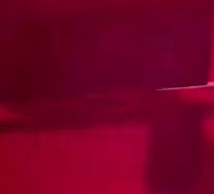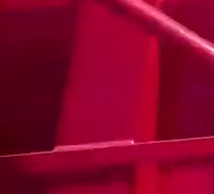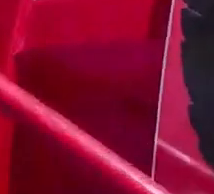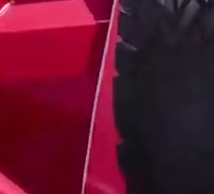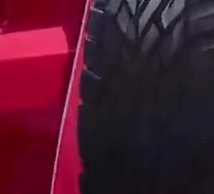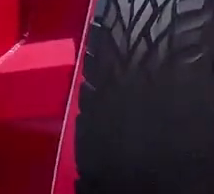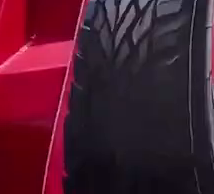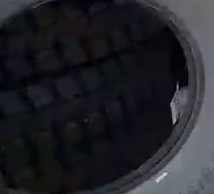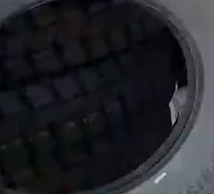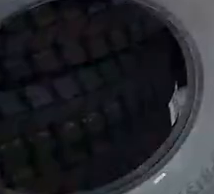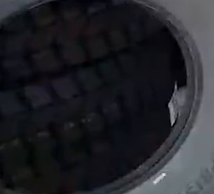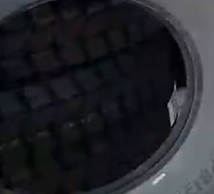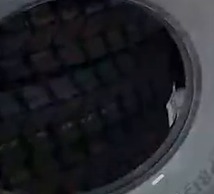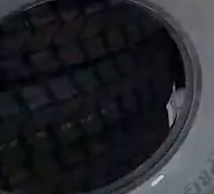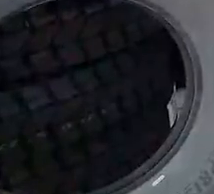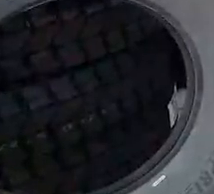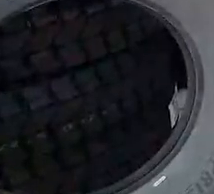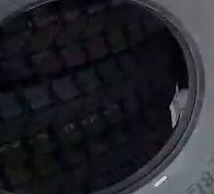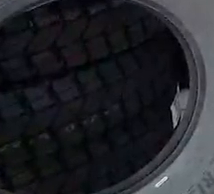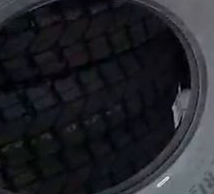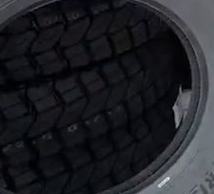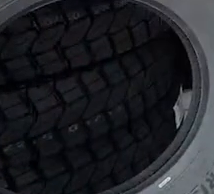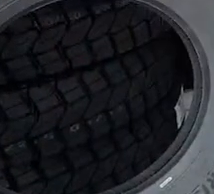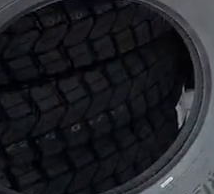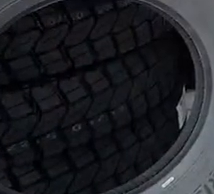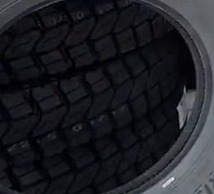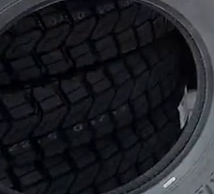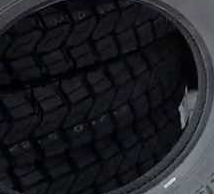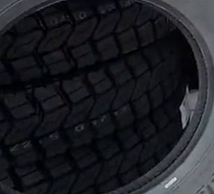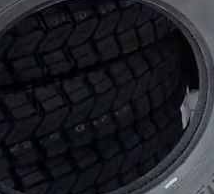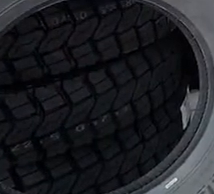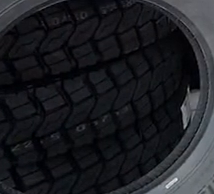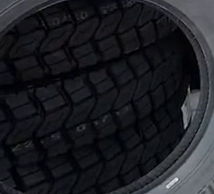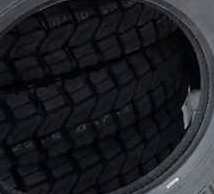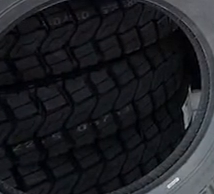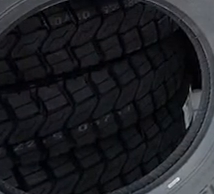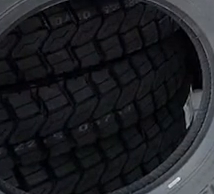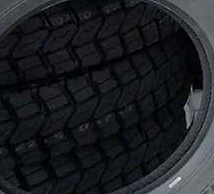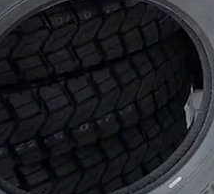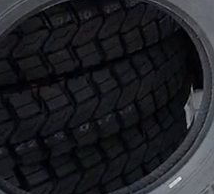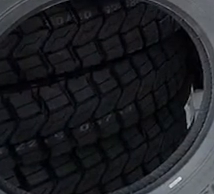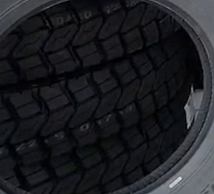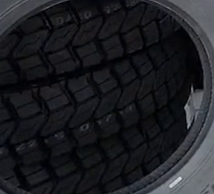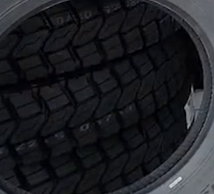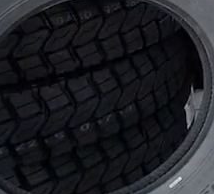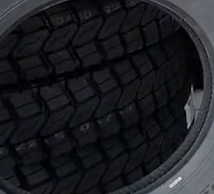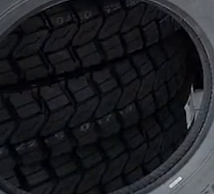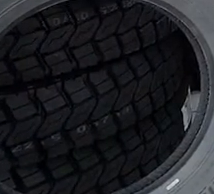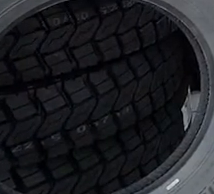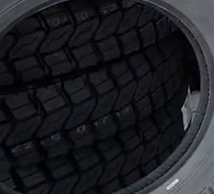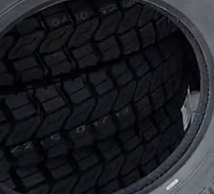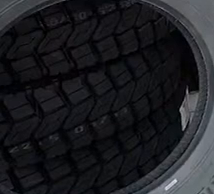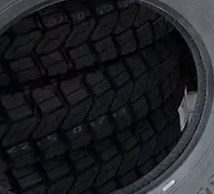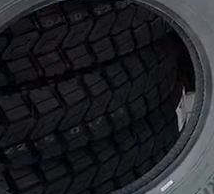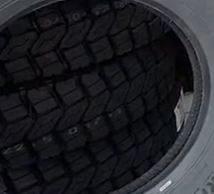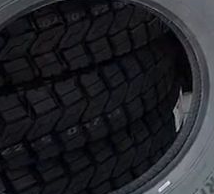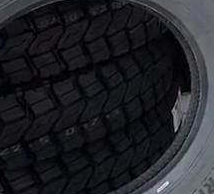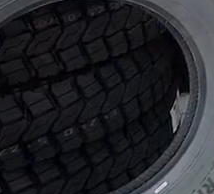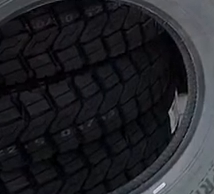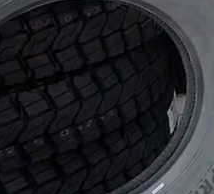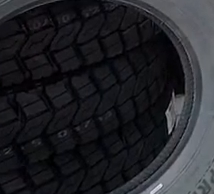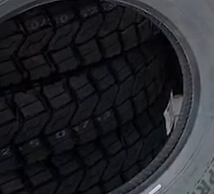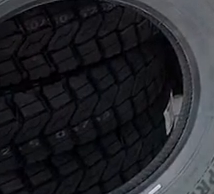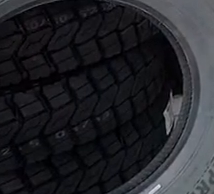Welcome to Anand Lowrice Industrial Tires, your destination for quality and durability on the road. Introducing our top-notch tire